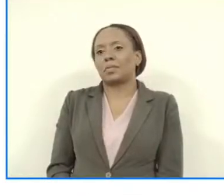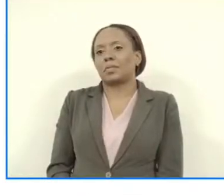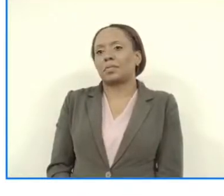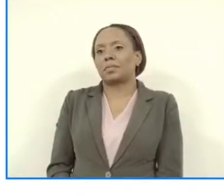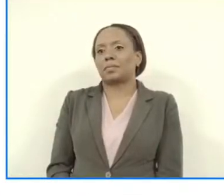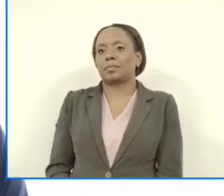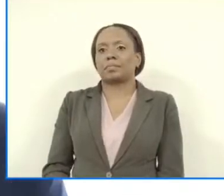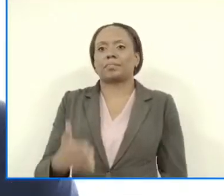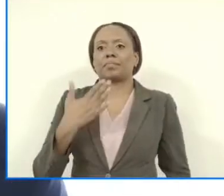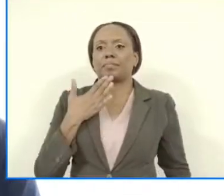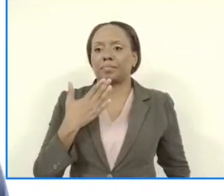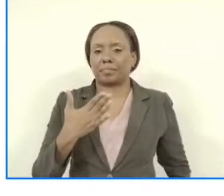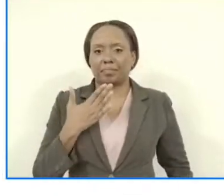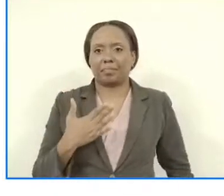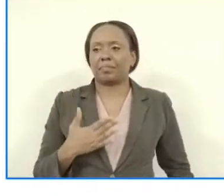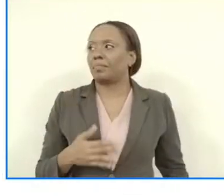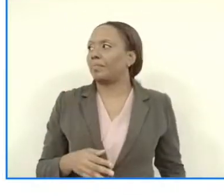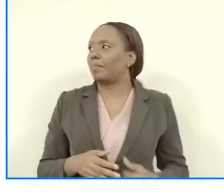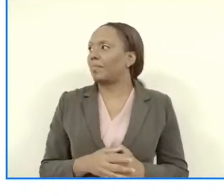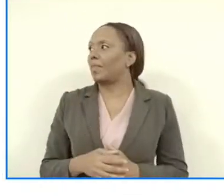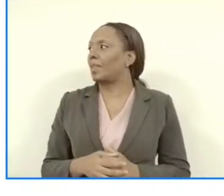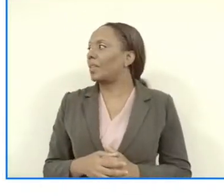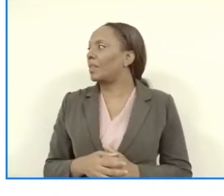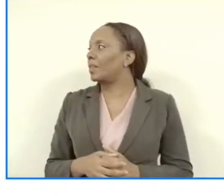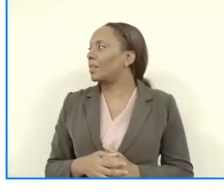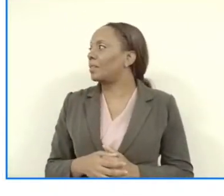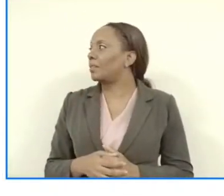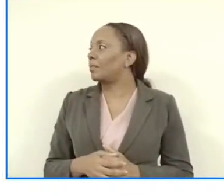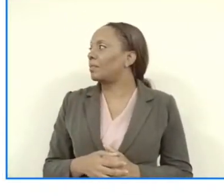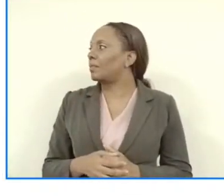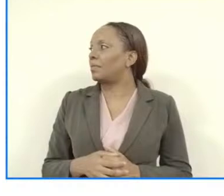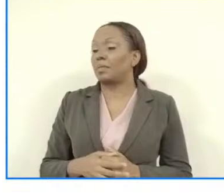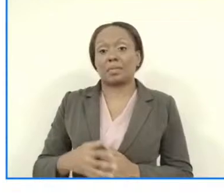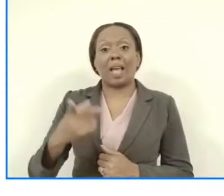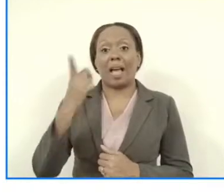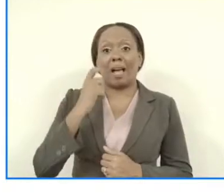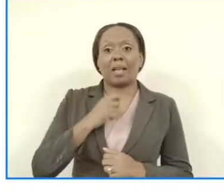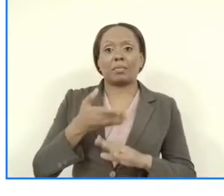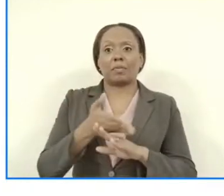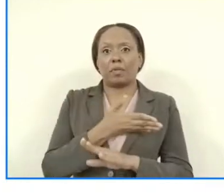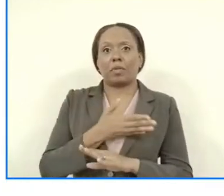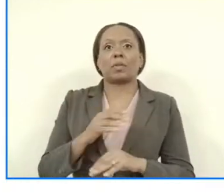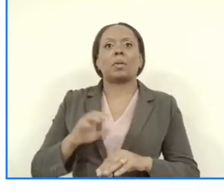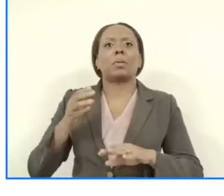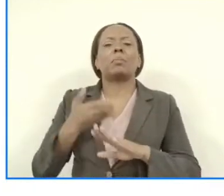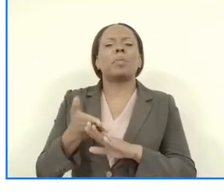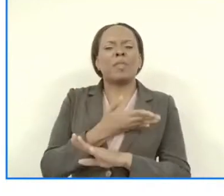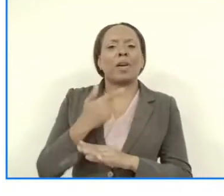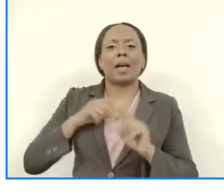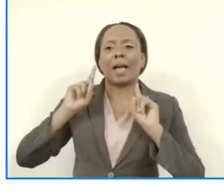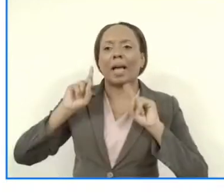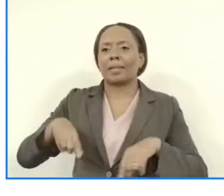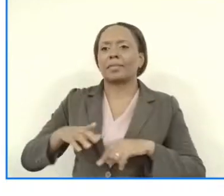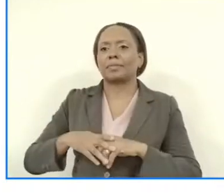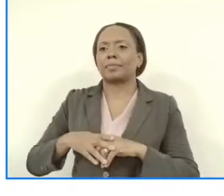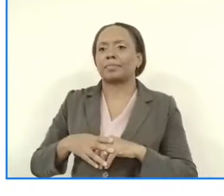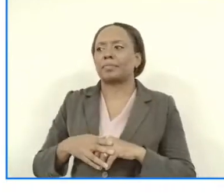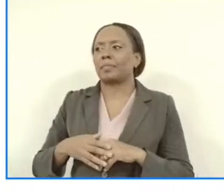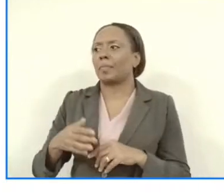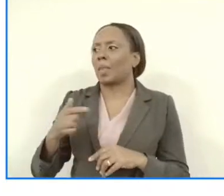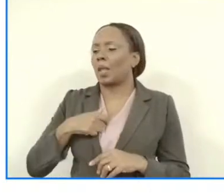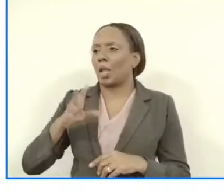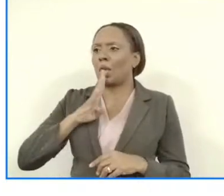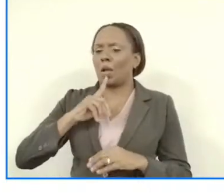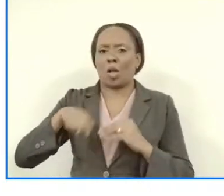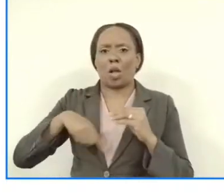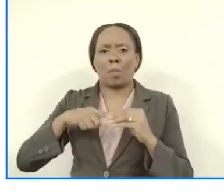Yeah, thanks for that question. Actually, it was asked earlier, and I think I missed the answer to that one. Before I answer that, though, I just wanted to correct something. I think I mentioned in